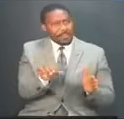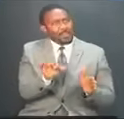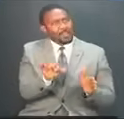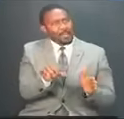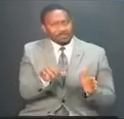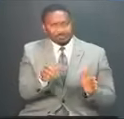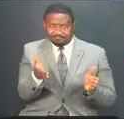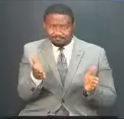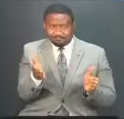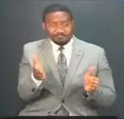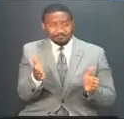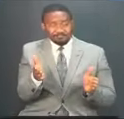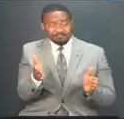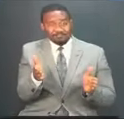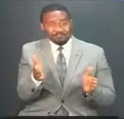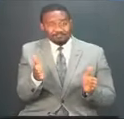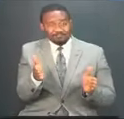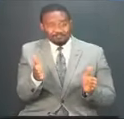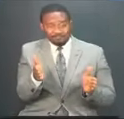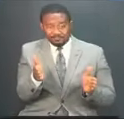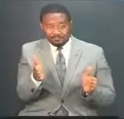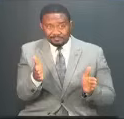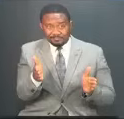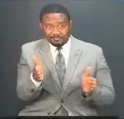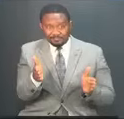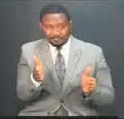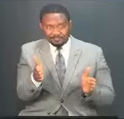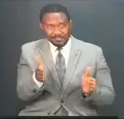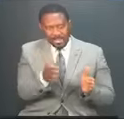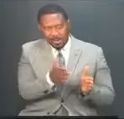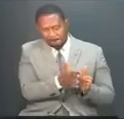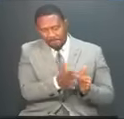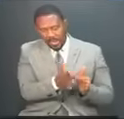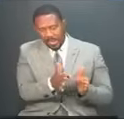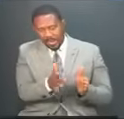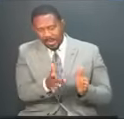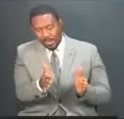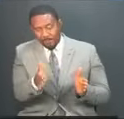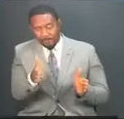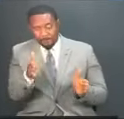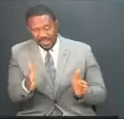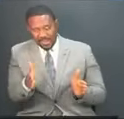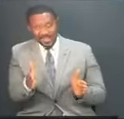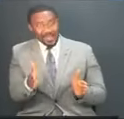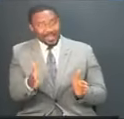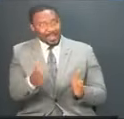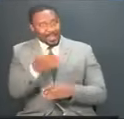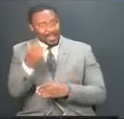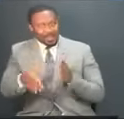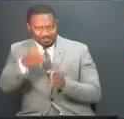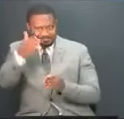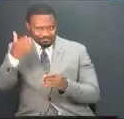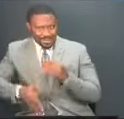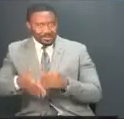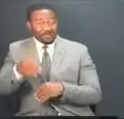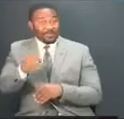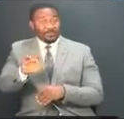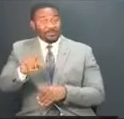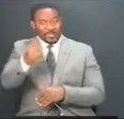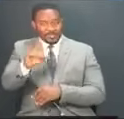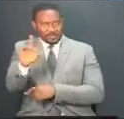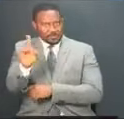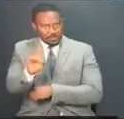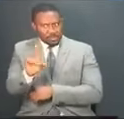stay, therefore remains in force until 1st December 2025.